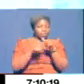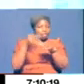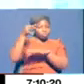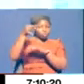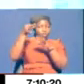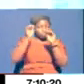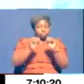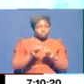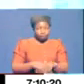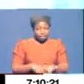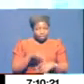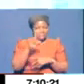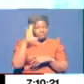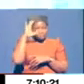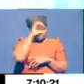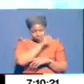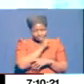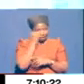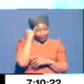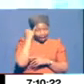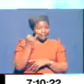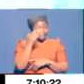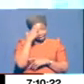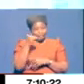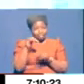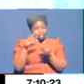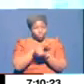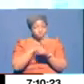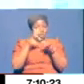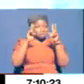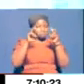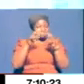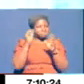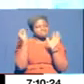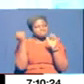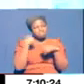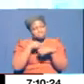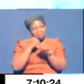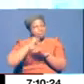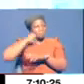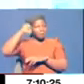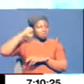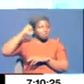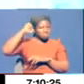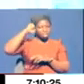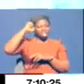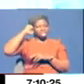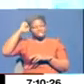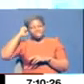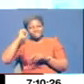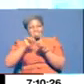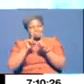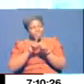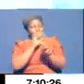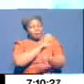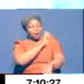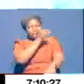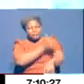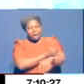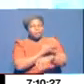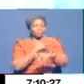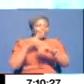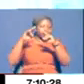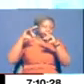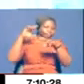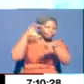They missed the bigger picture because the whole issue was politicized and anchored as a power hunt rather than a noble development initiative